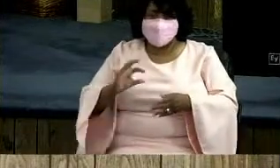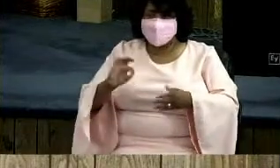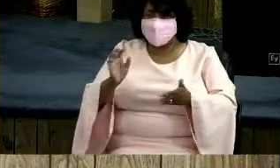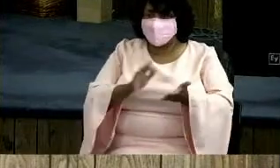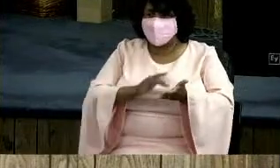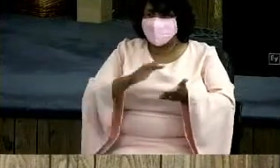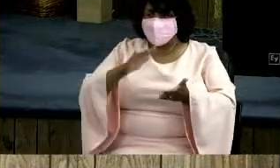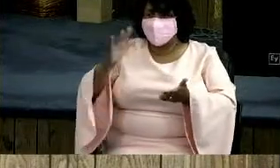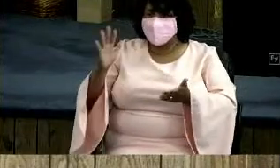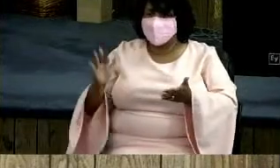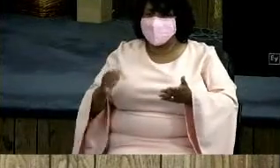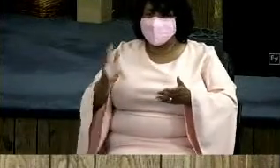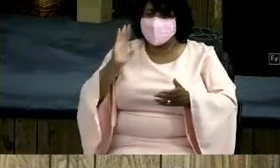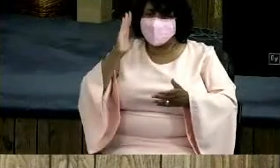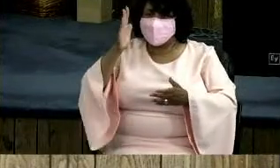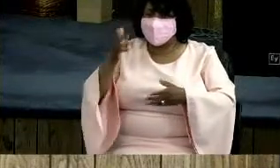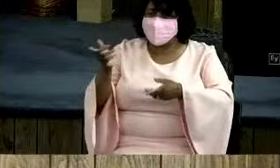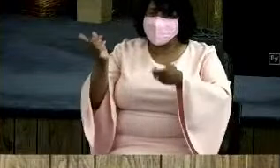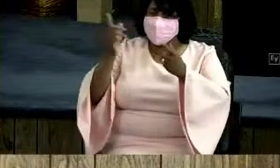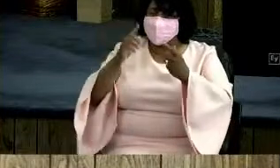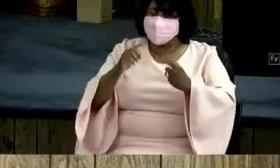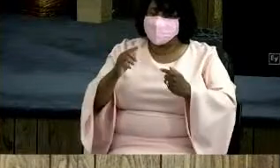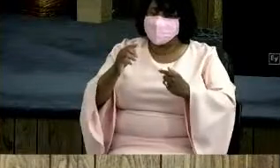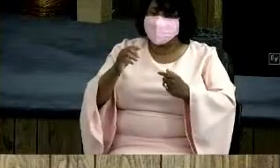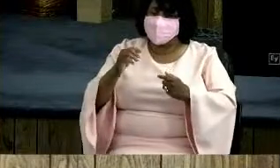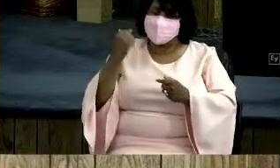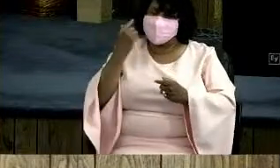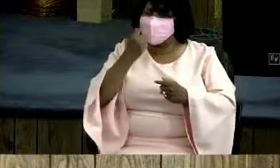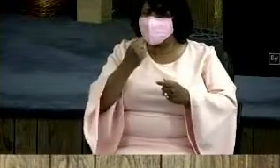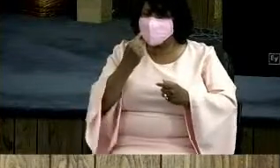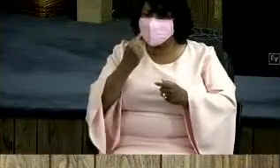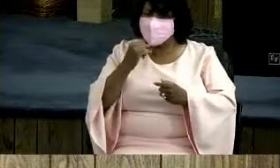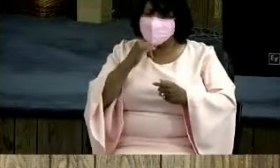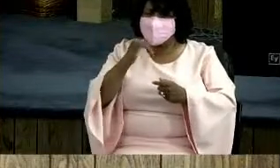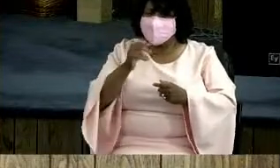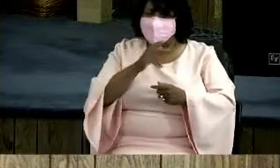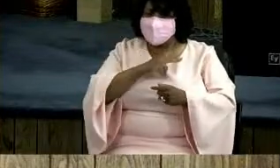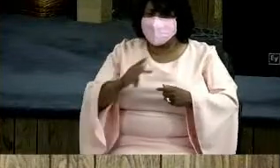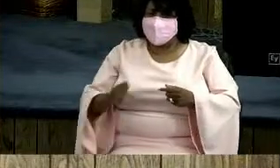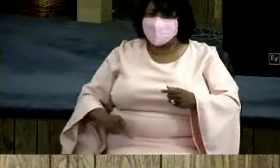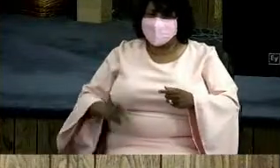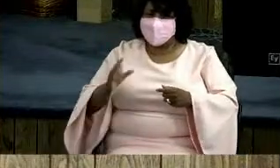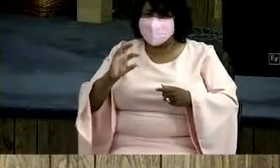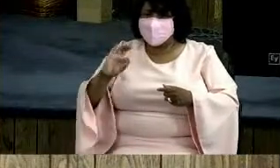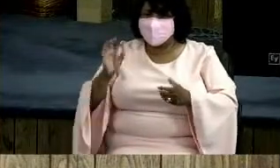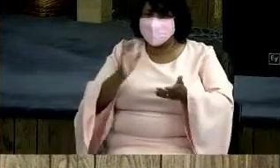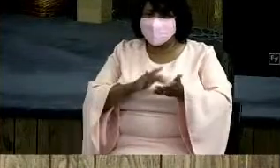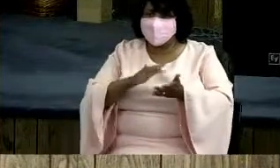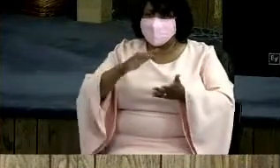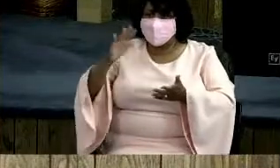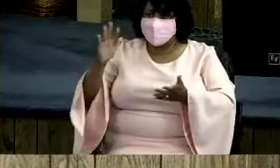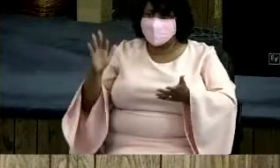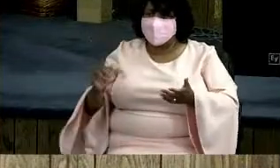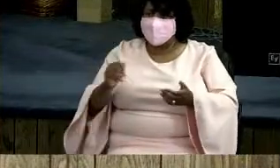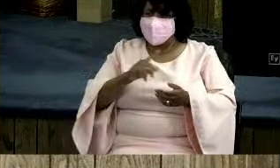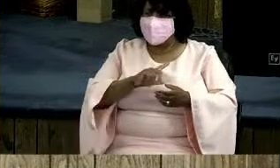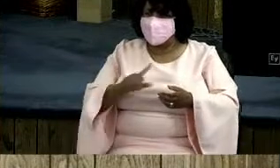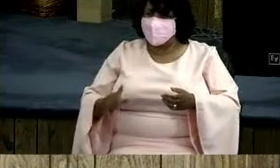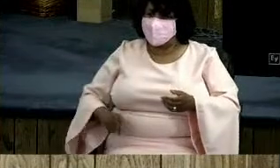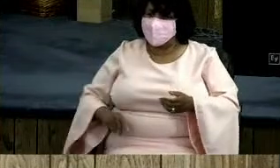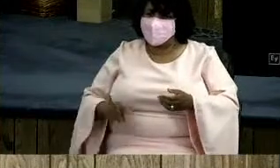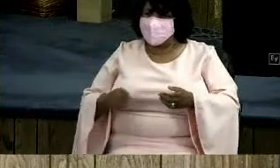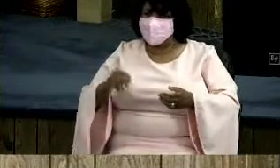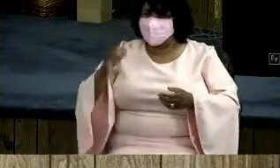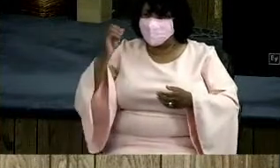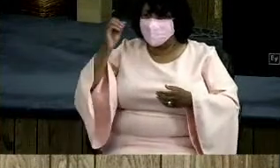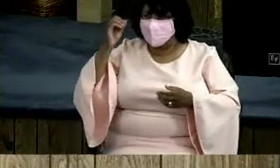Who is this King of glory? The Lord of hosts. He is the